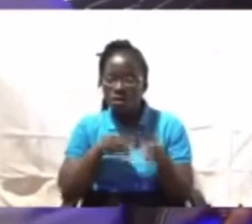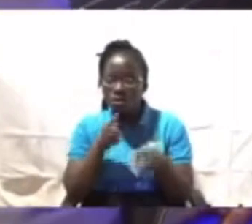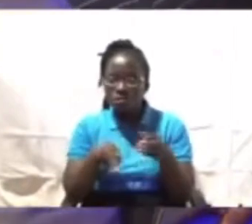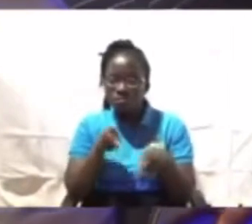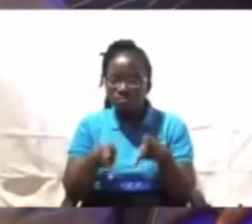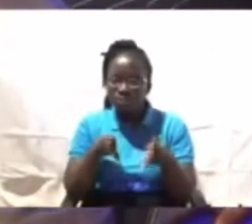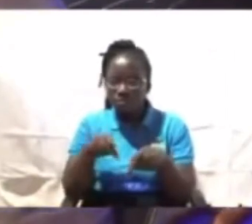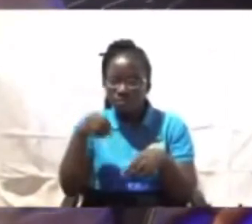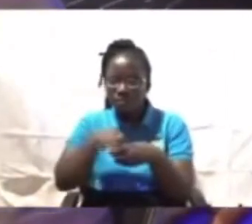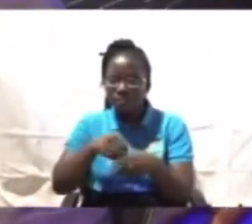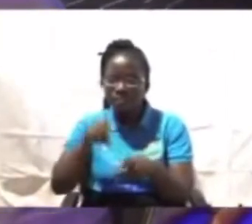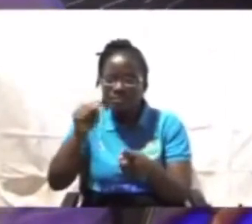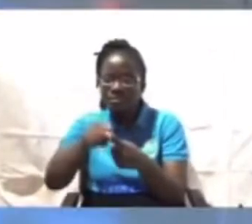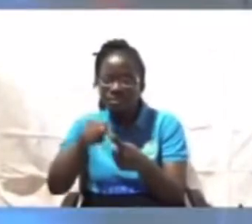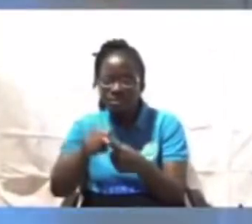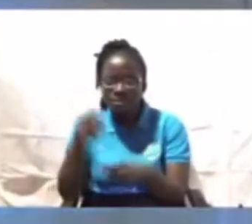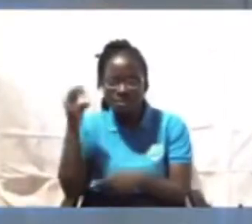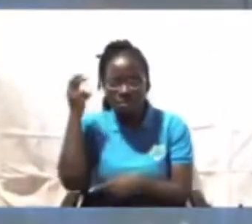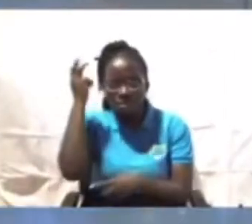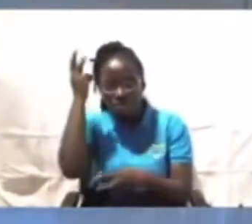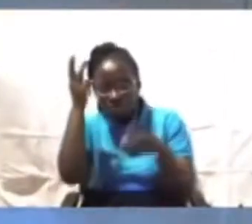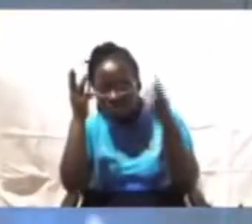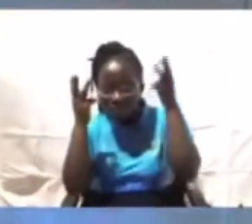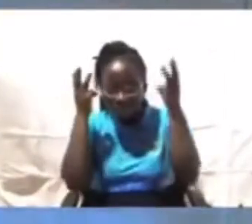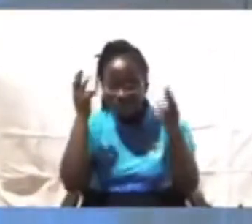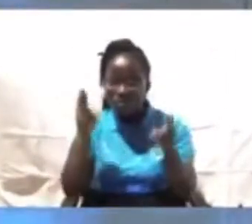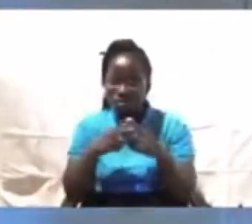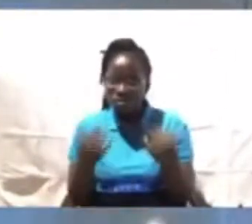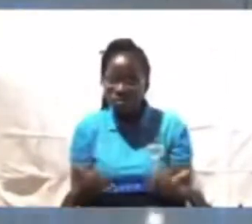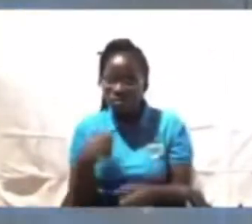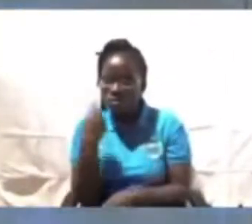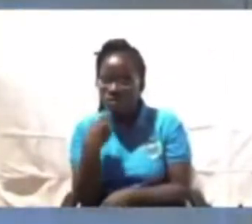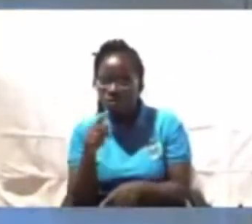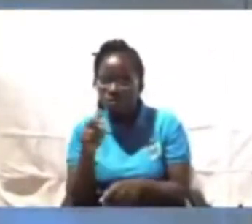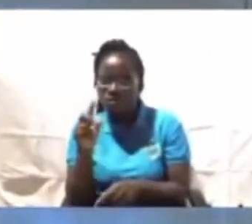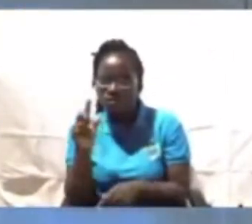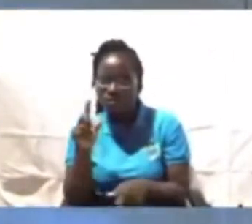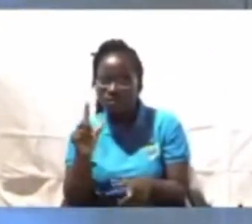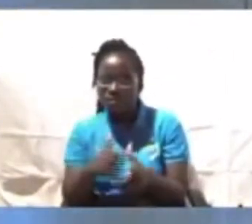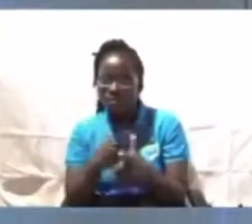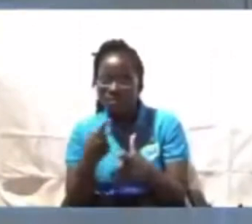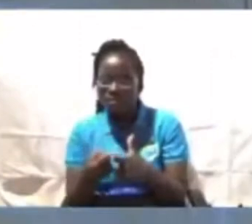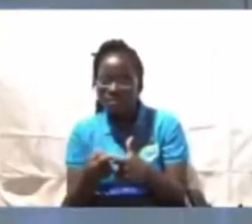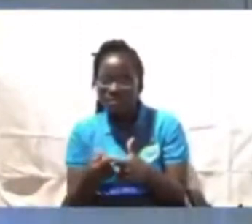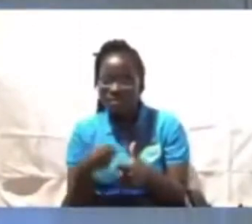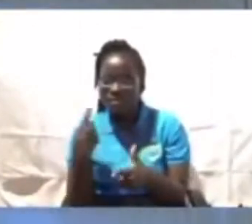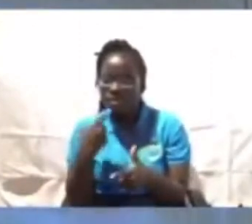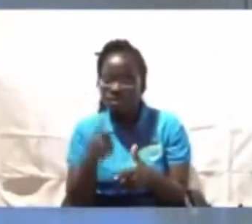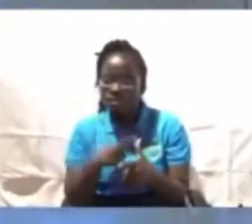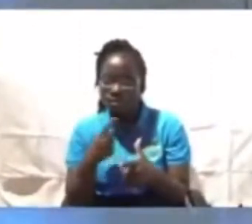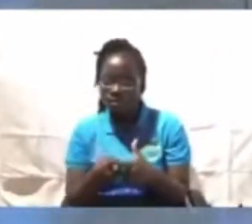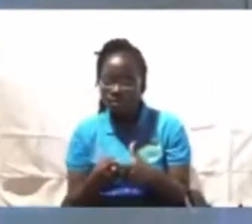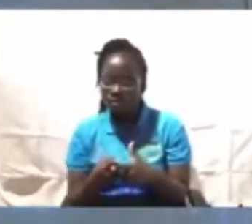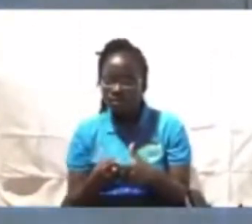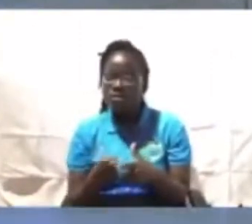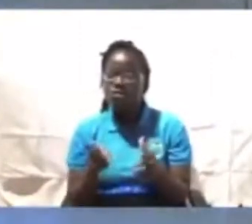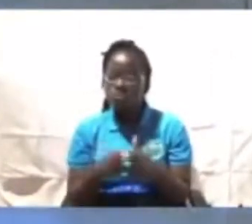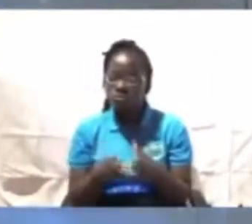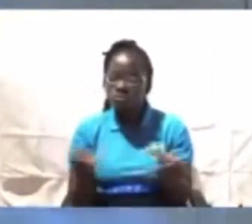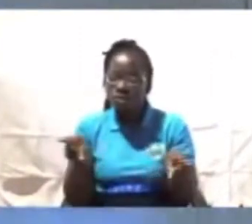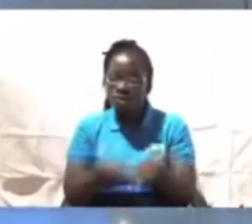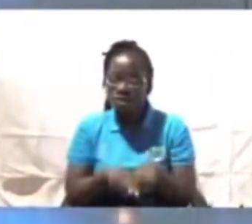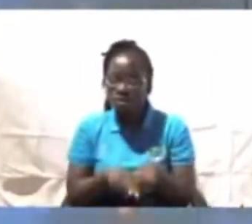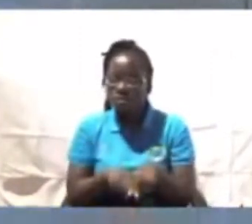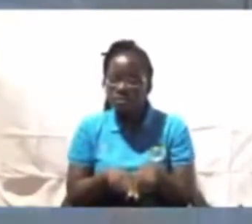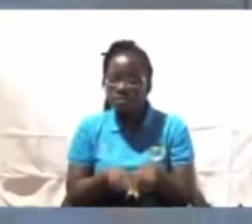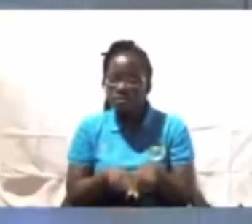na key makers 24 no akotena no memedi eno mo bo omo abose me na mbabasi anem And I'm saying,